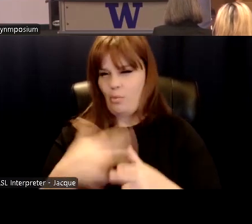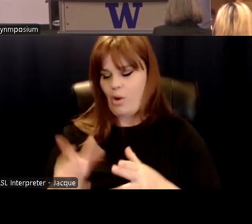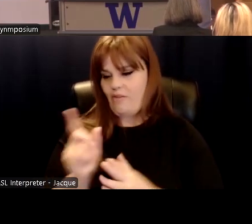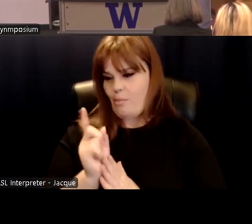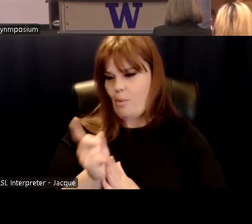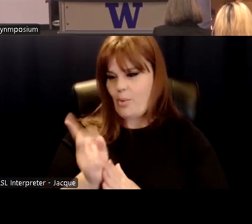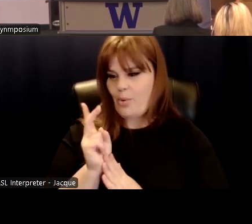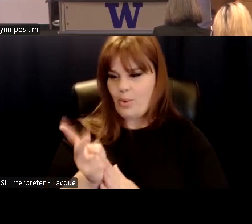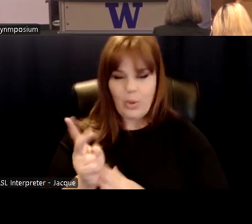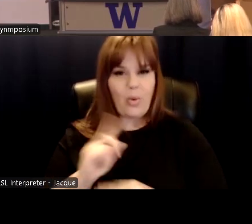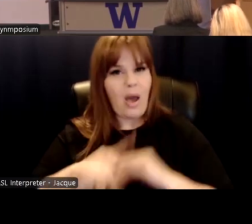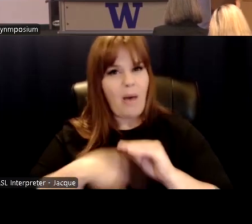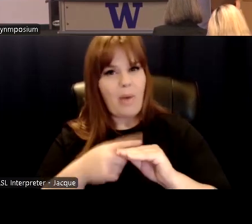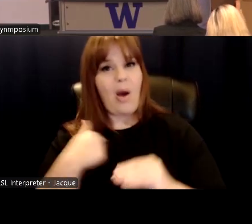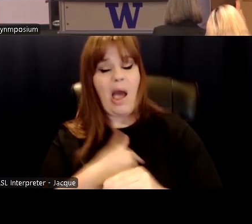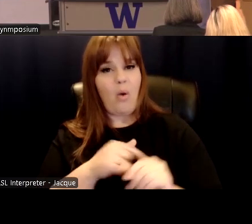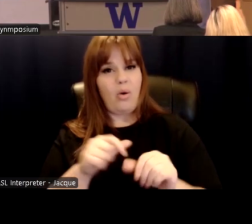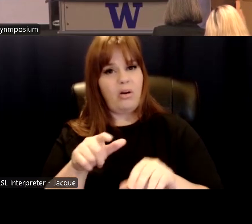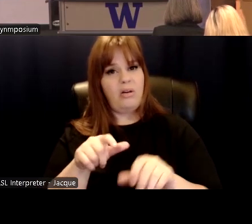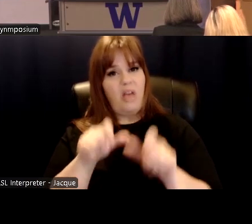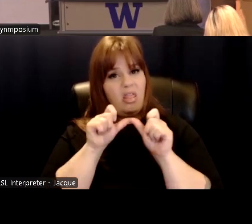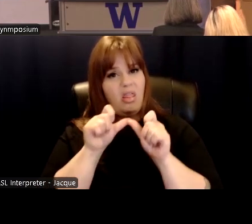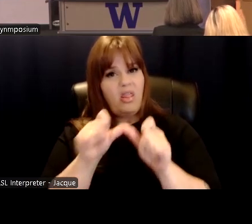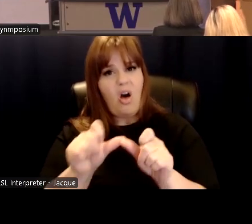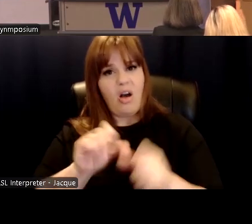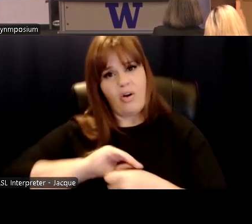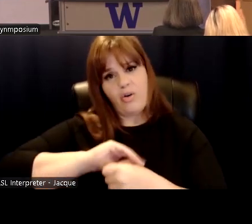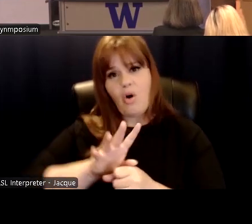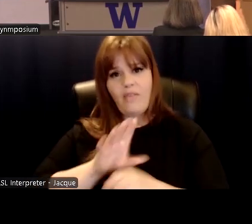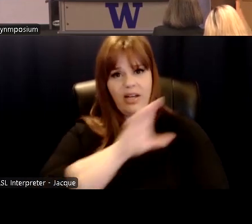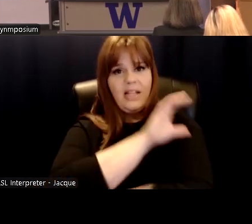two about our Long COVID clinic. And